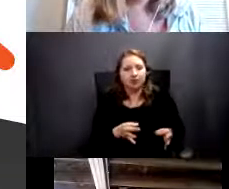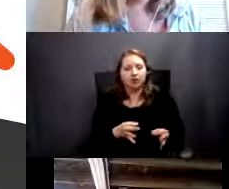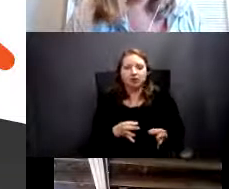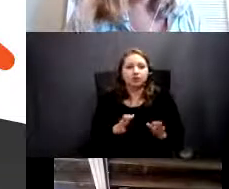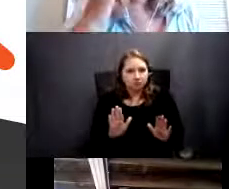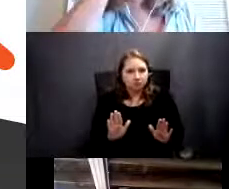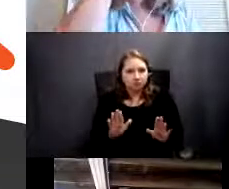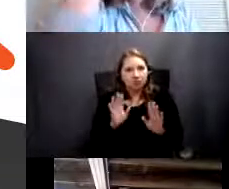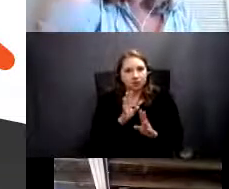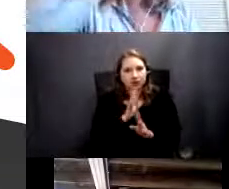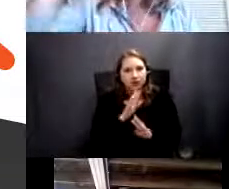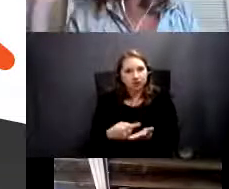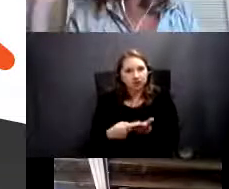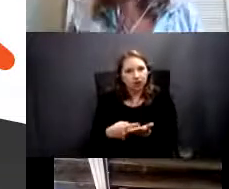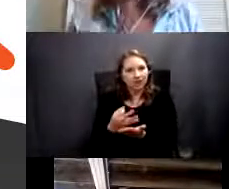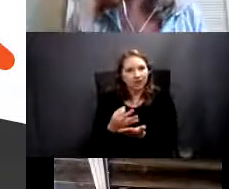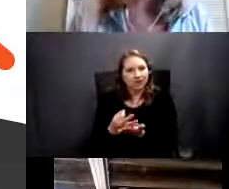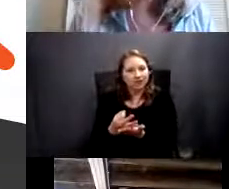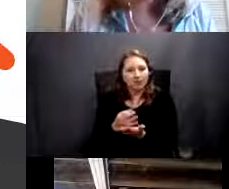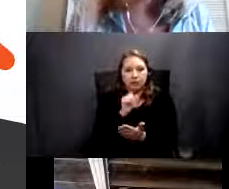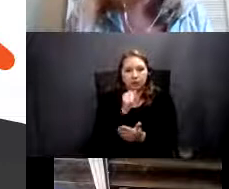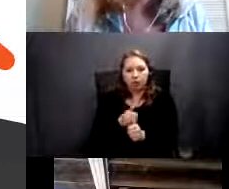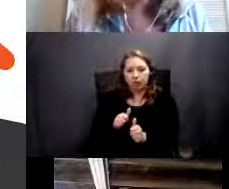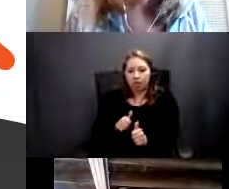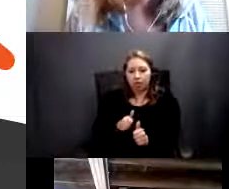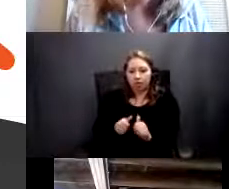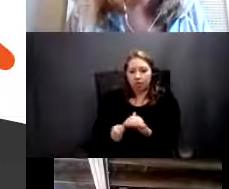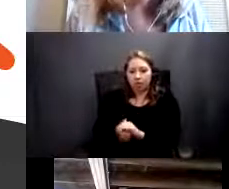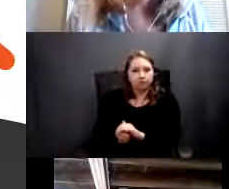1 piece of advice here, just talk about it, ask.